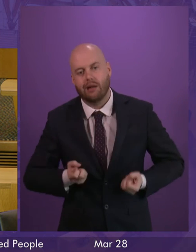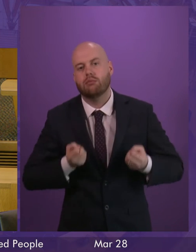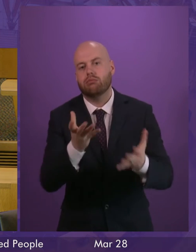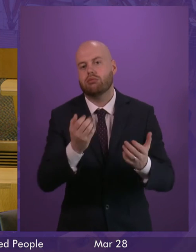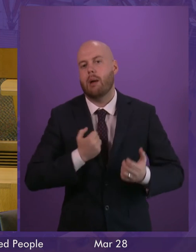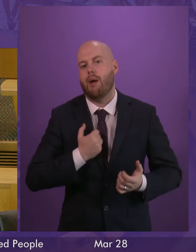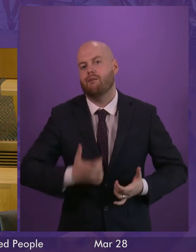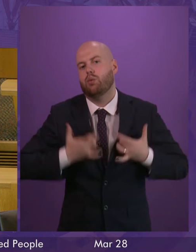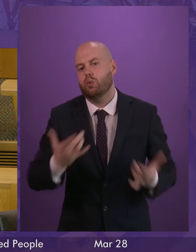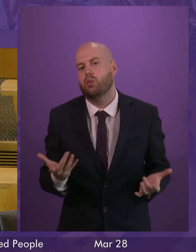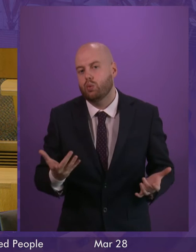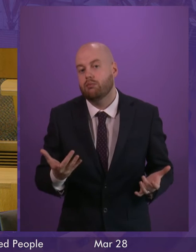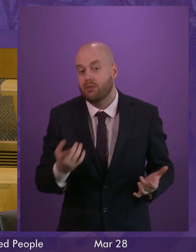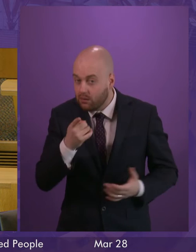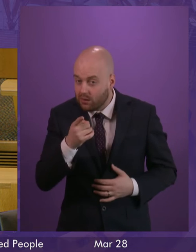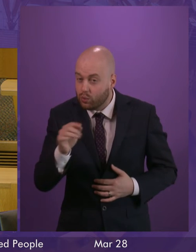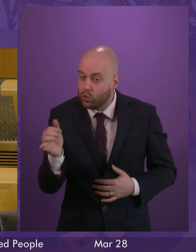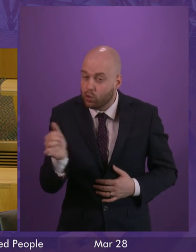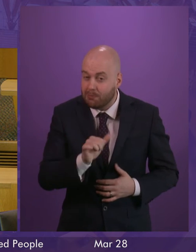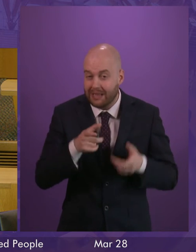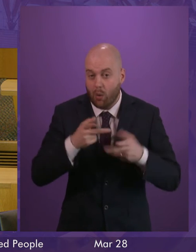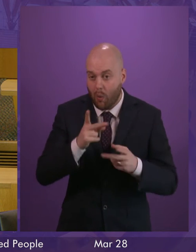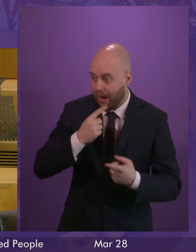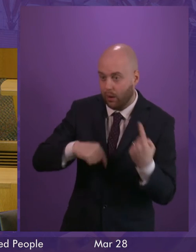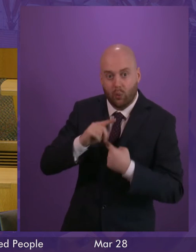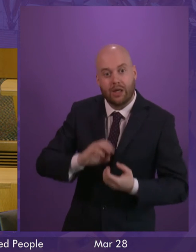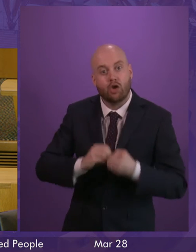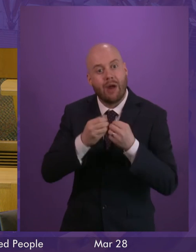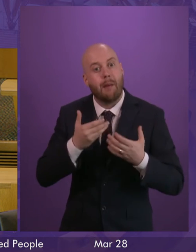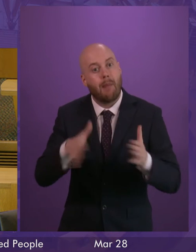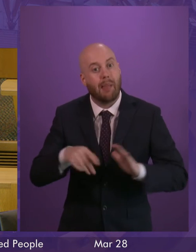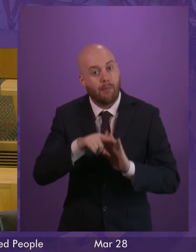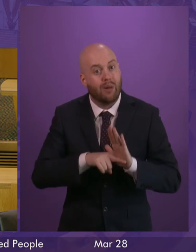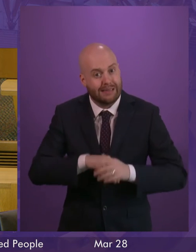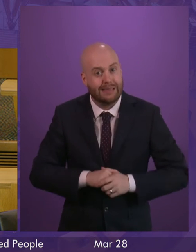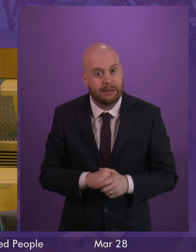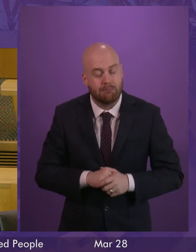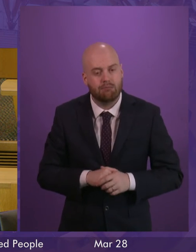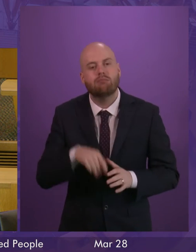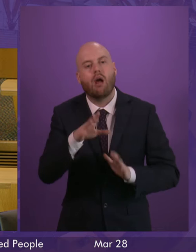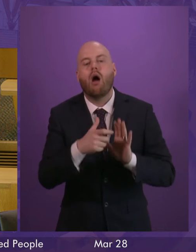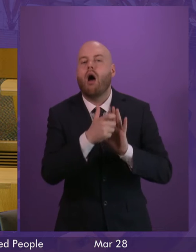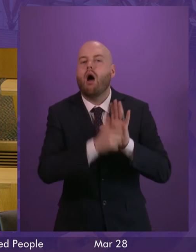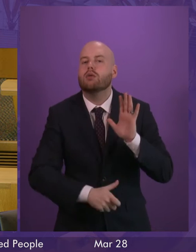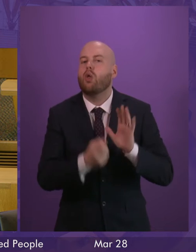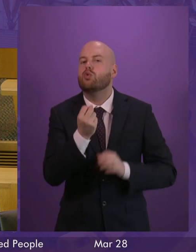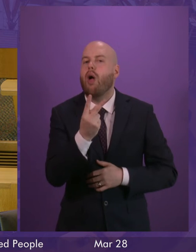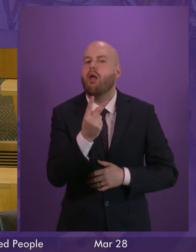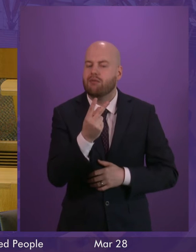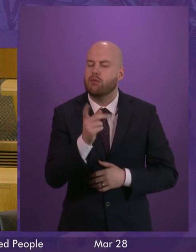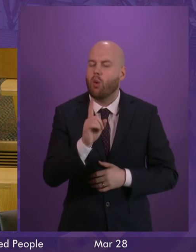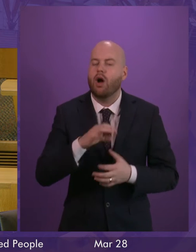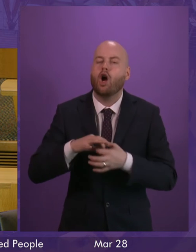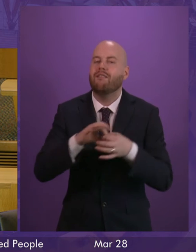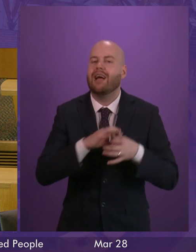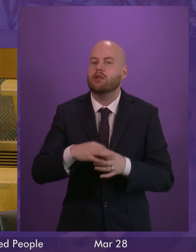rights approach to public policy. And we aren't getting that right. General comment on Article 12 of the CRPD, the Convention on the Rights of